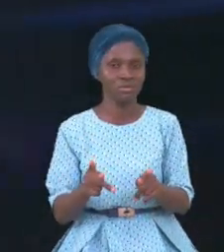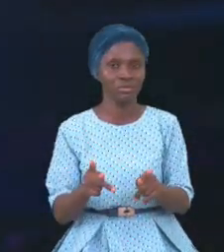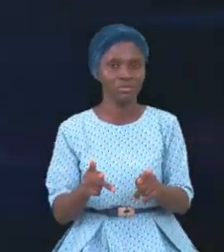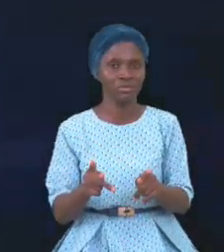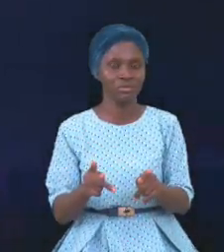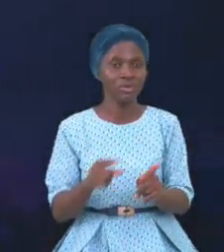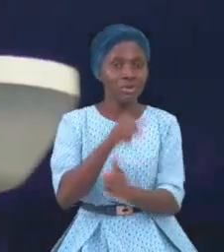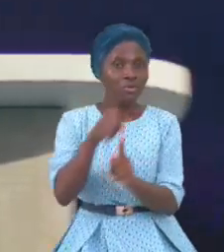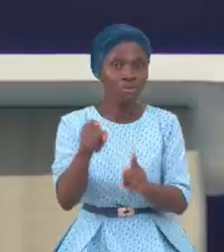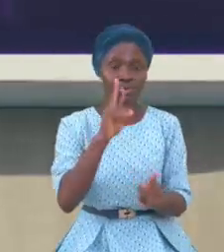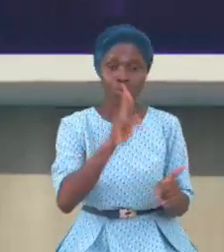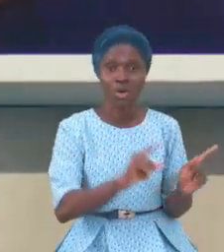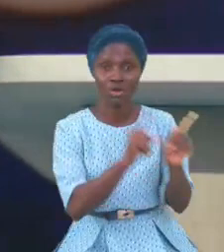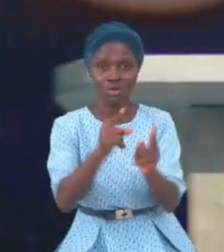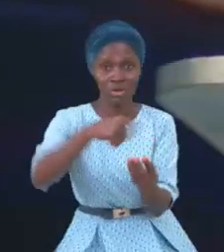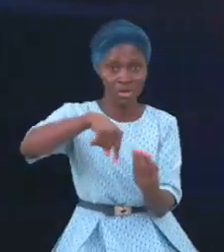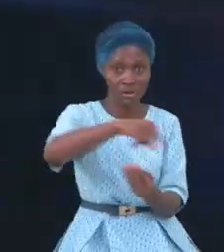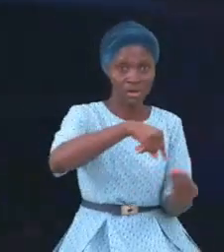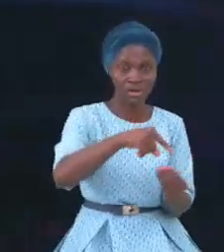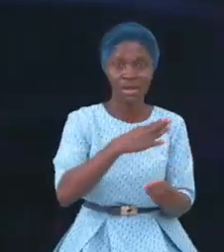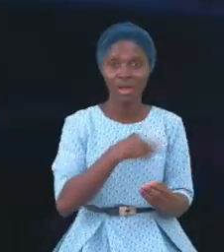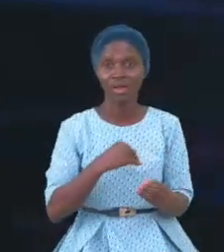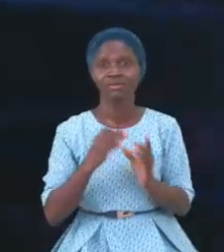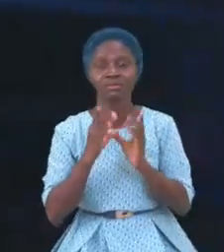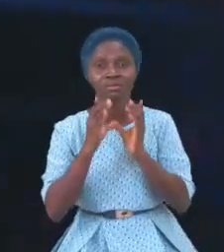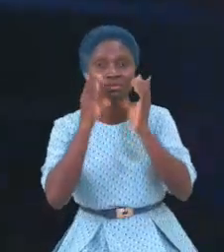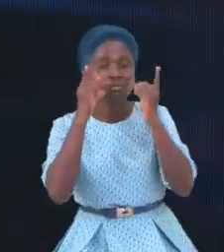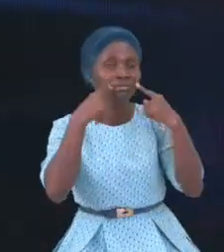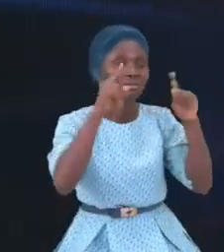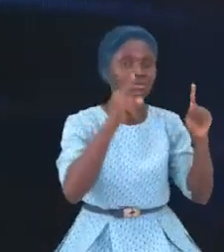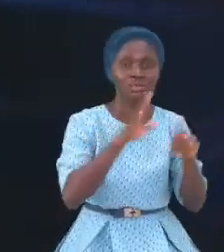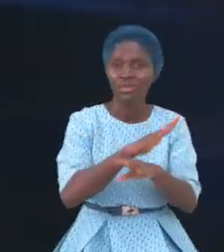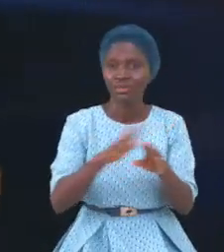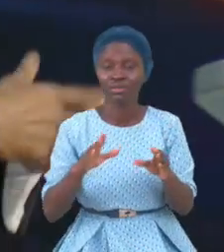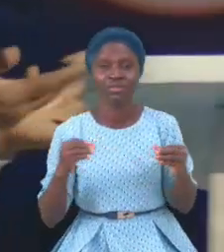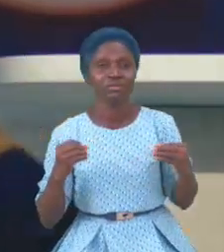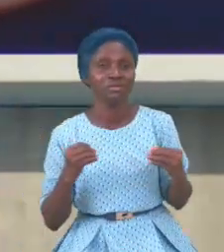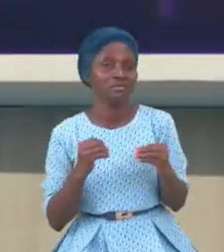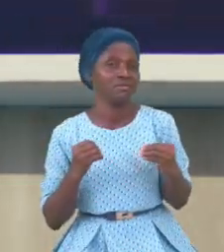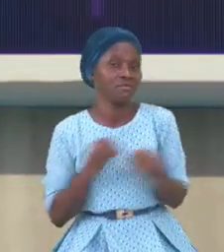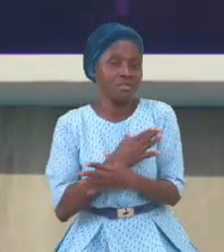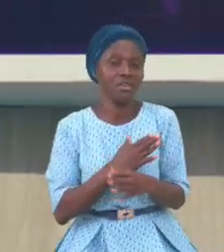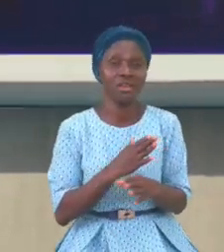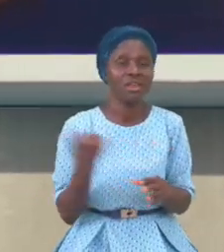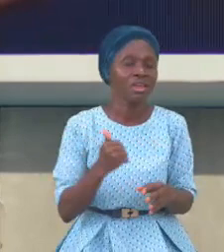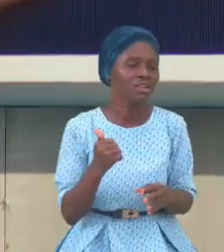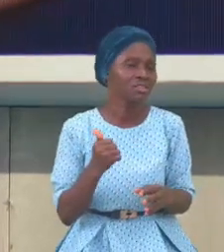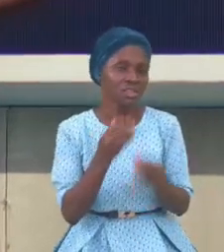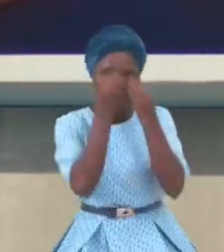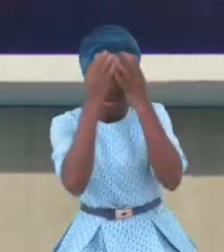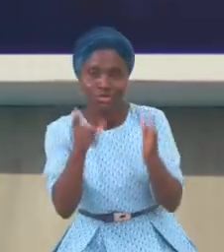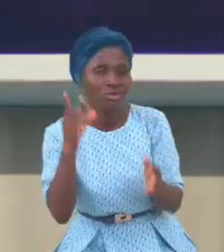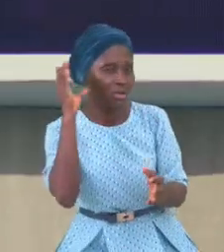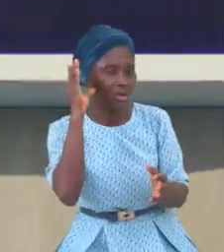going about and you're saying, fear not, fear not, fear not. Any news you hear, fear not. Any news you hear, fear not. It